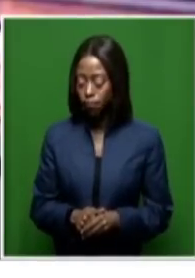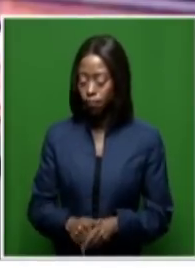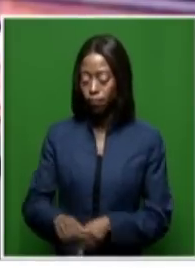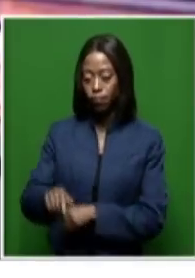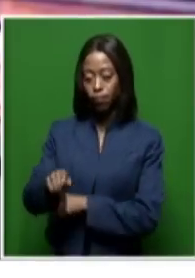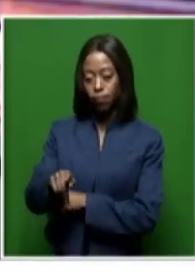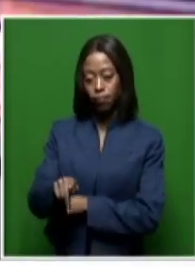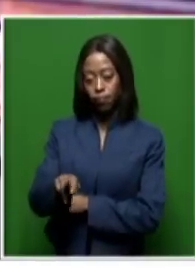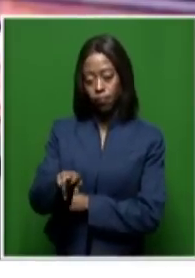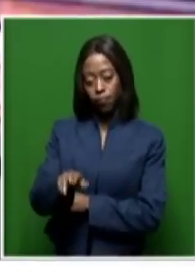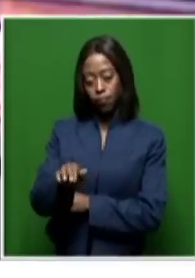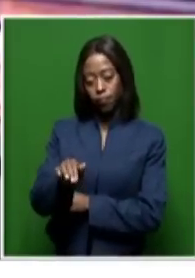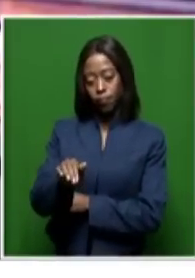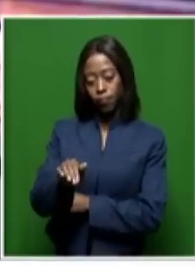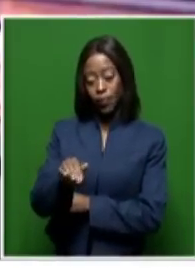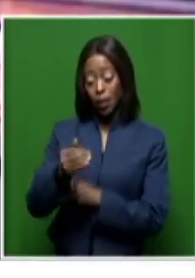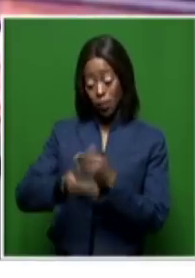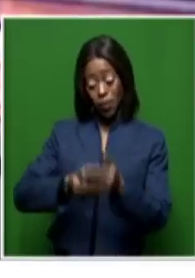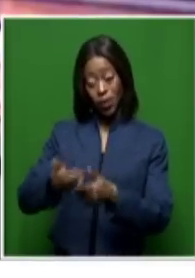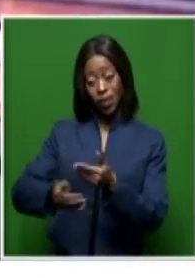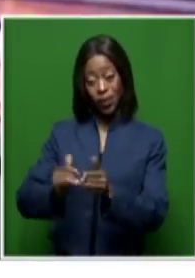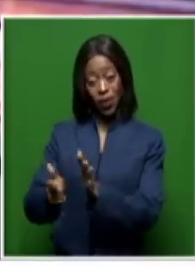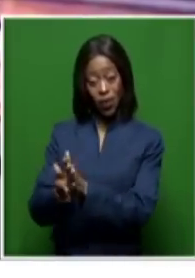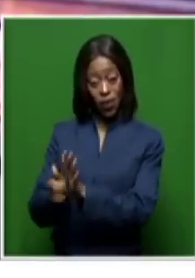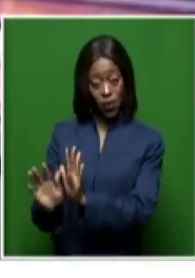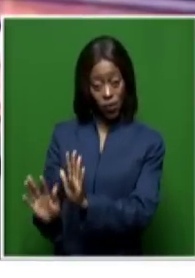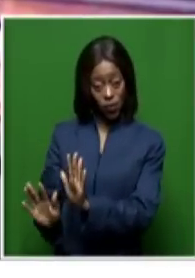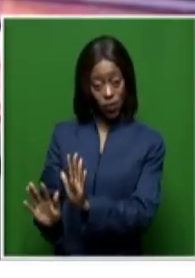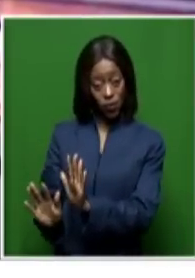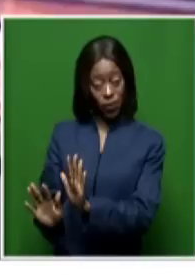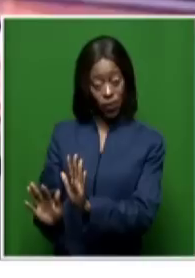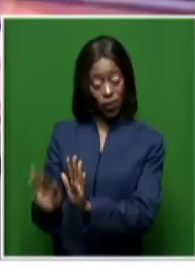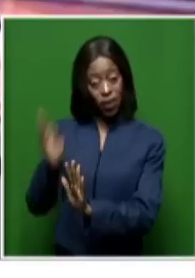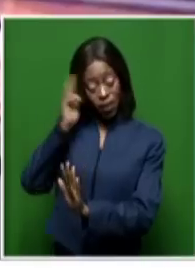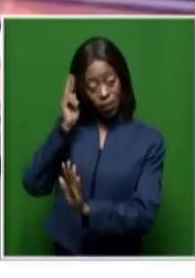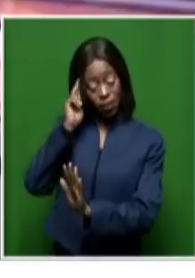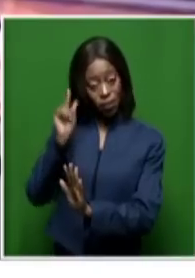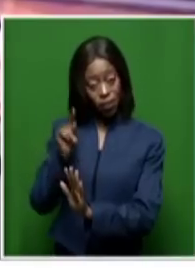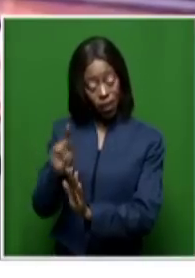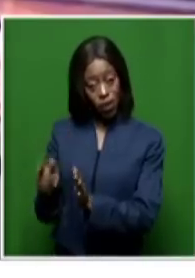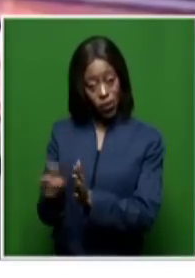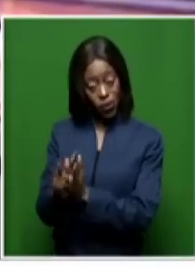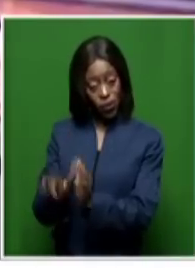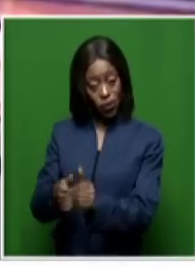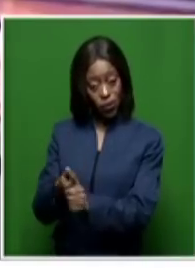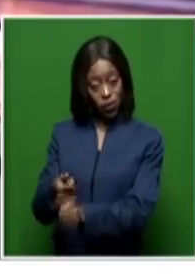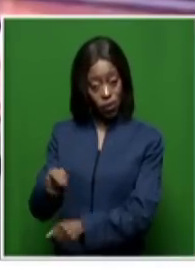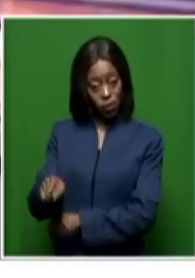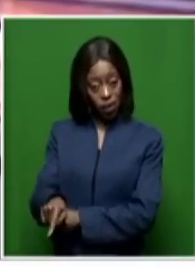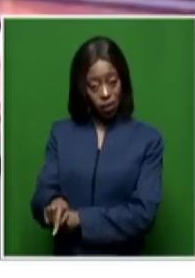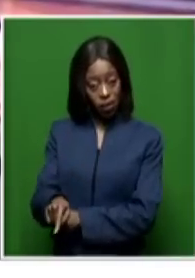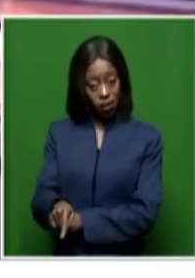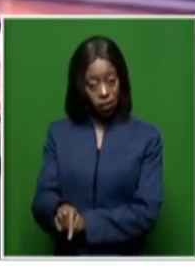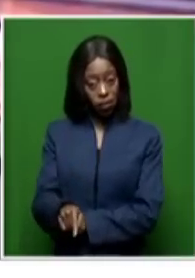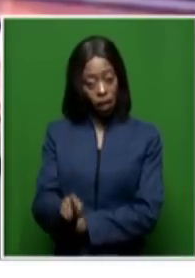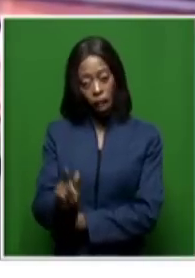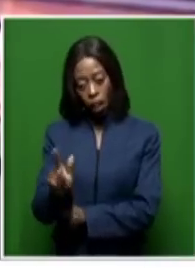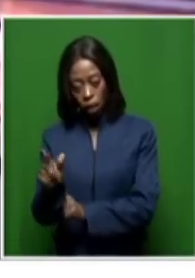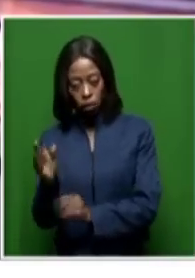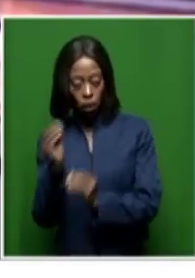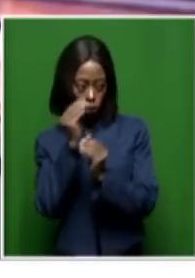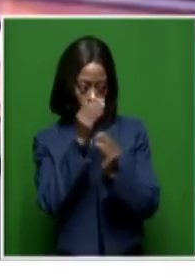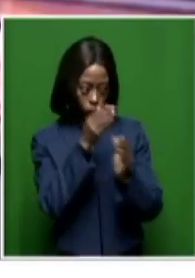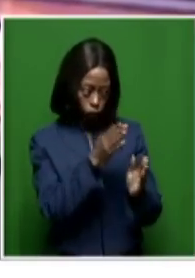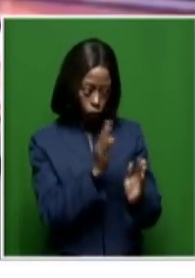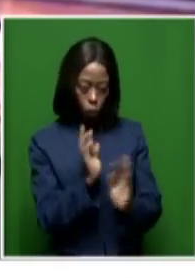of the law beyond even the state capture are taking place, and we should give you an update on that